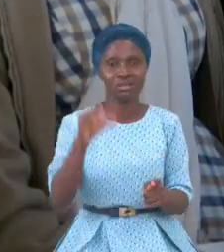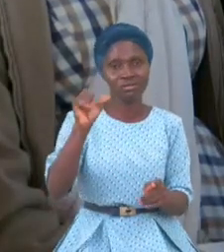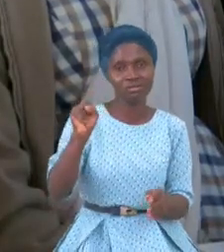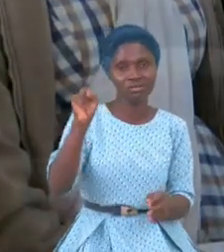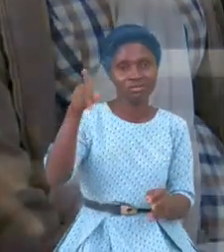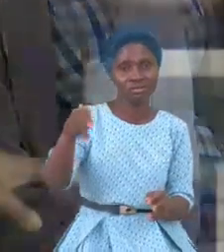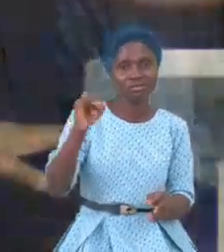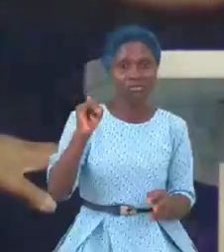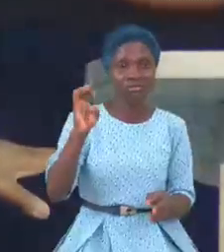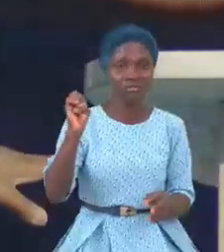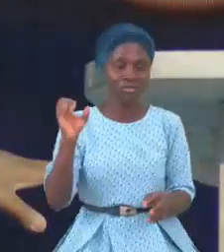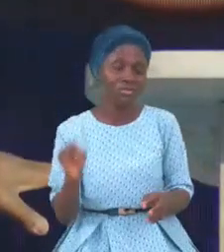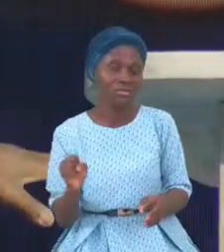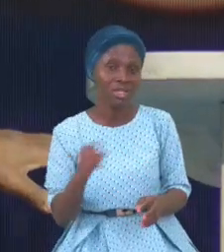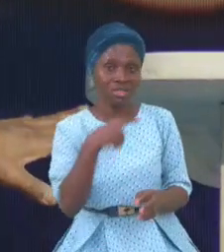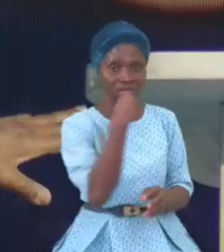able.